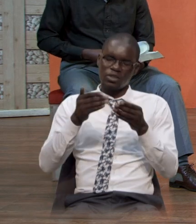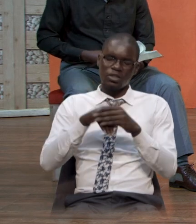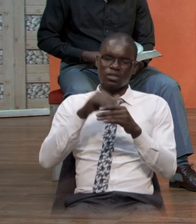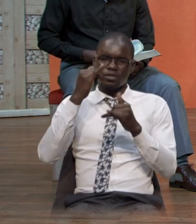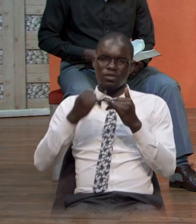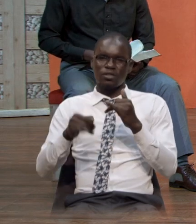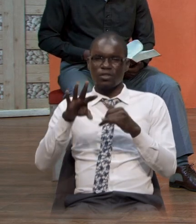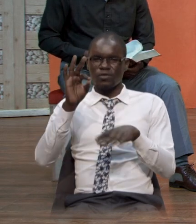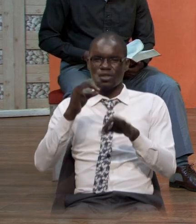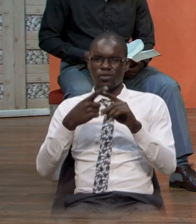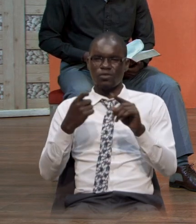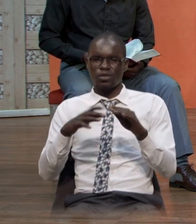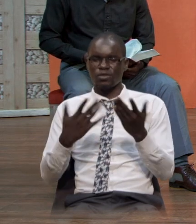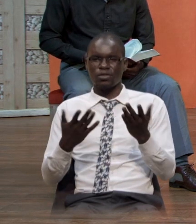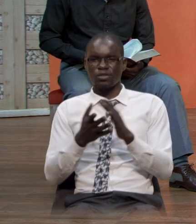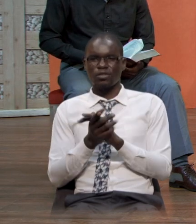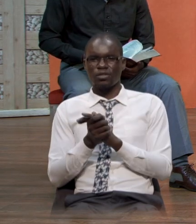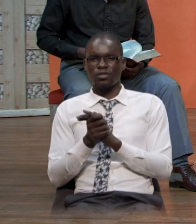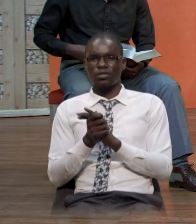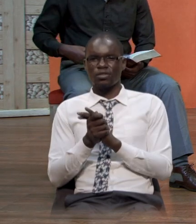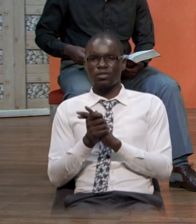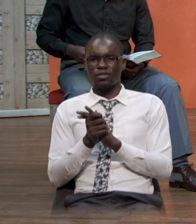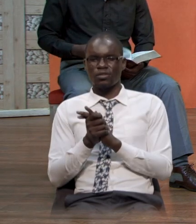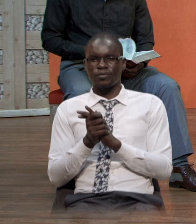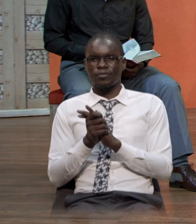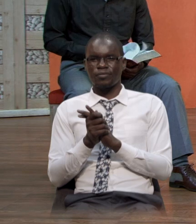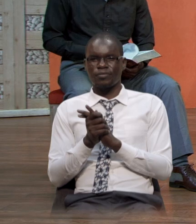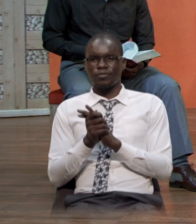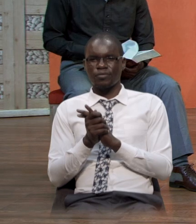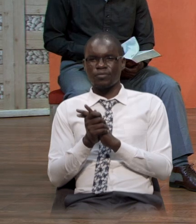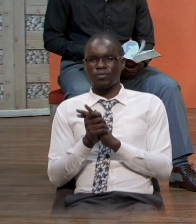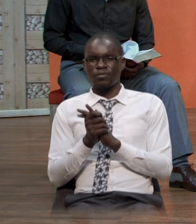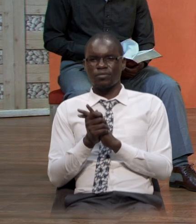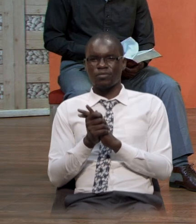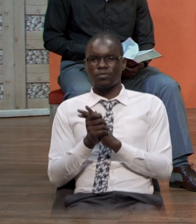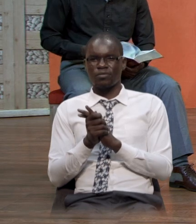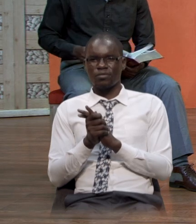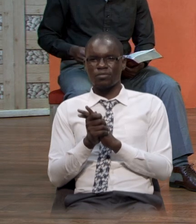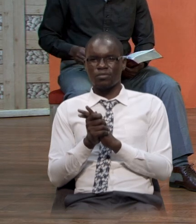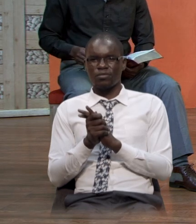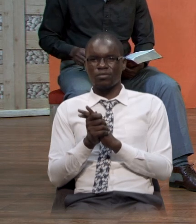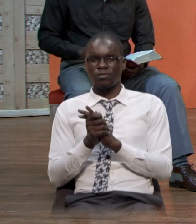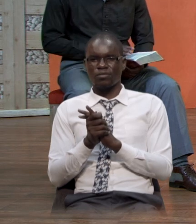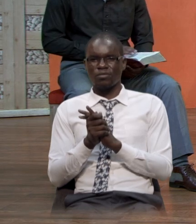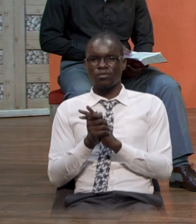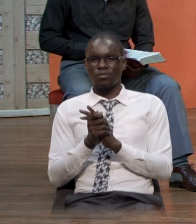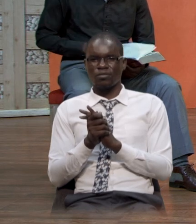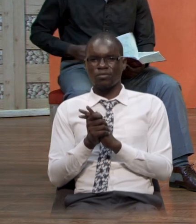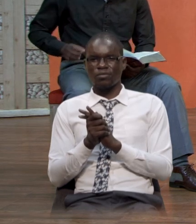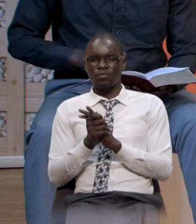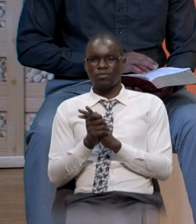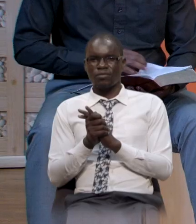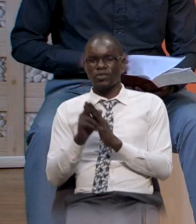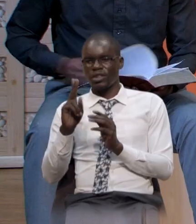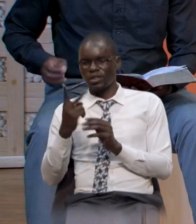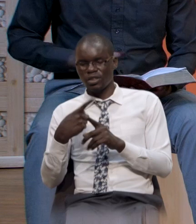did I get it from? I said it, the first round and the second round comes from the New Testament. I hope